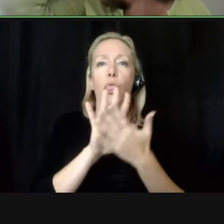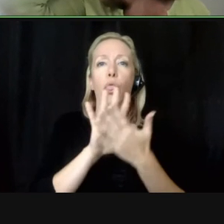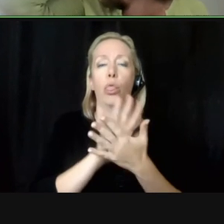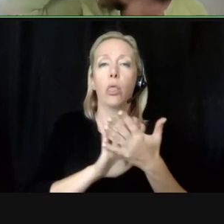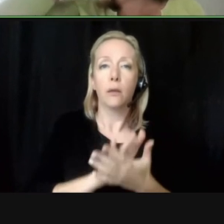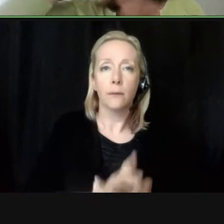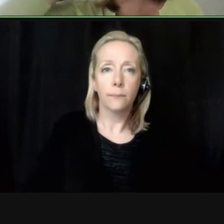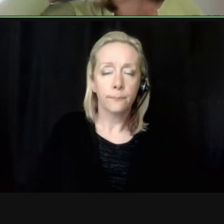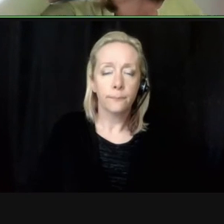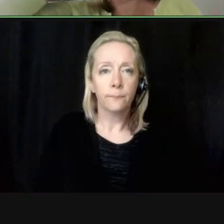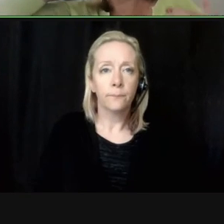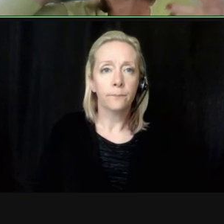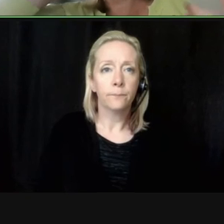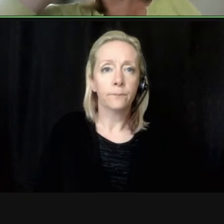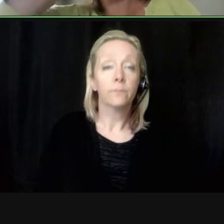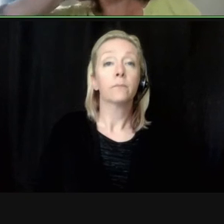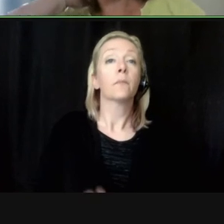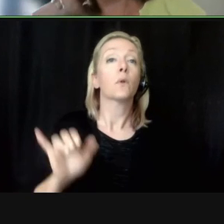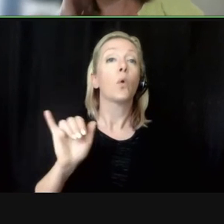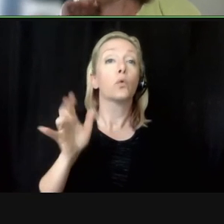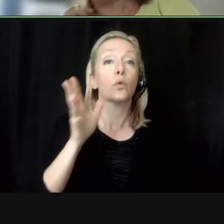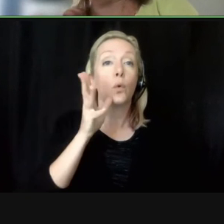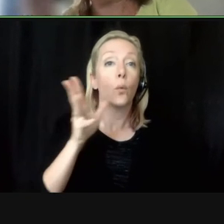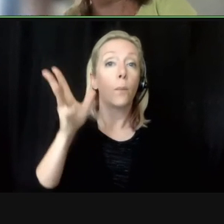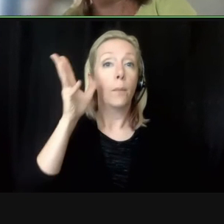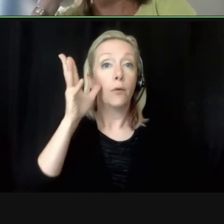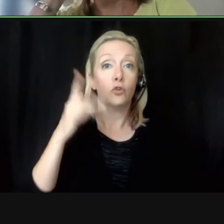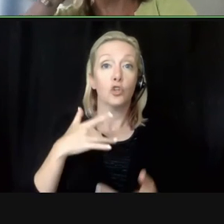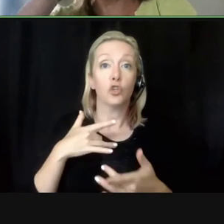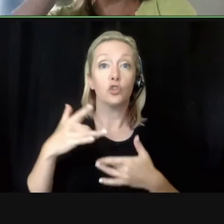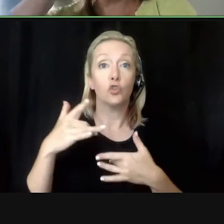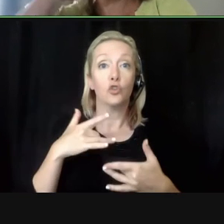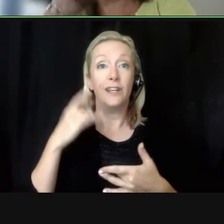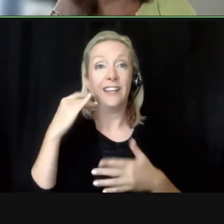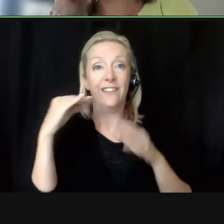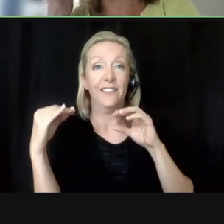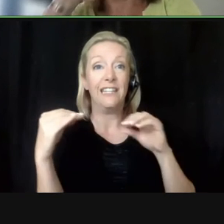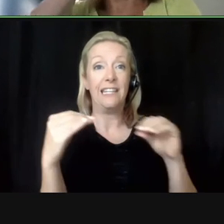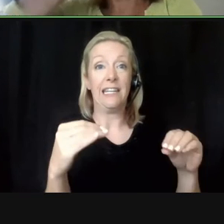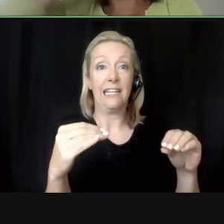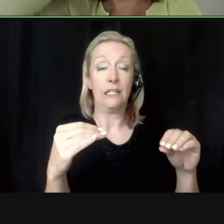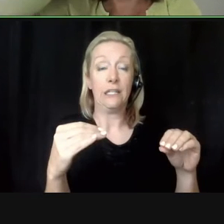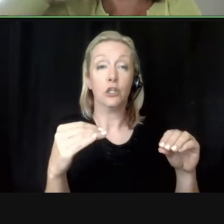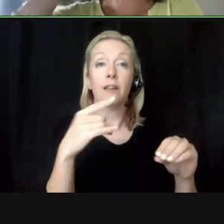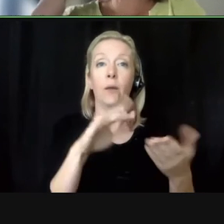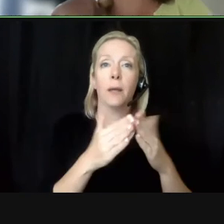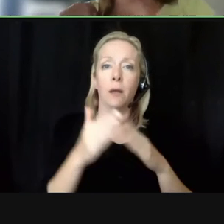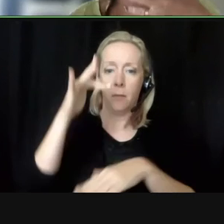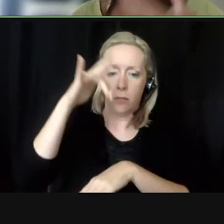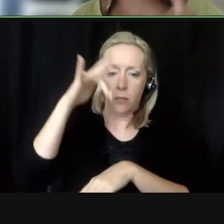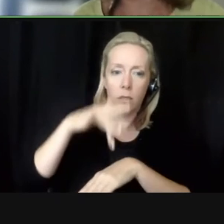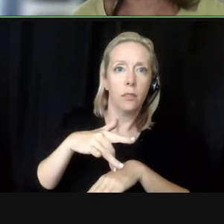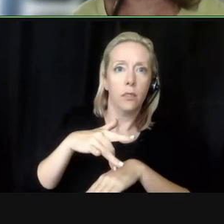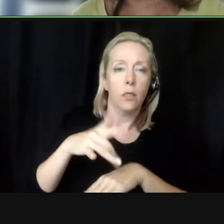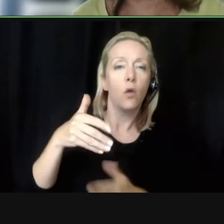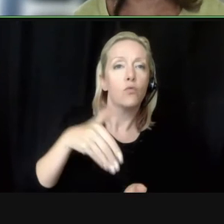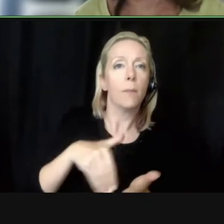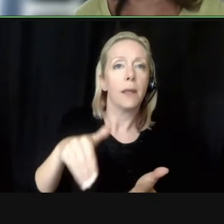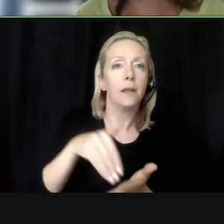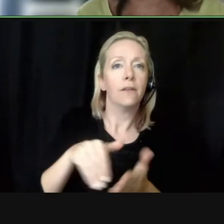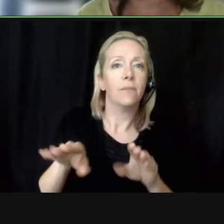something, will it turn into a repetitive behavior? So again, I can understand